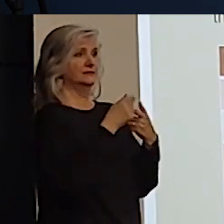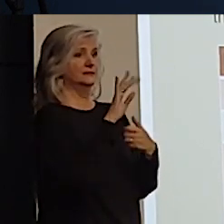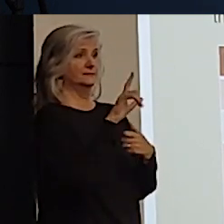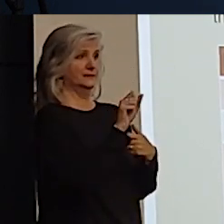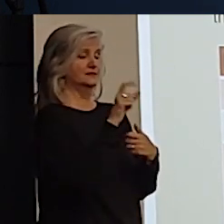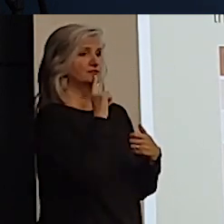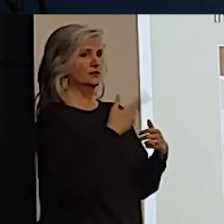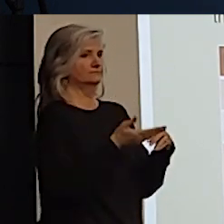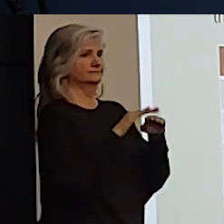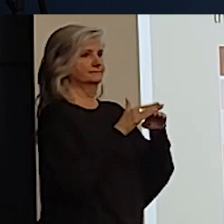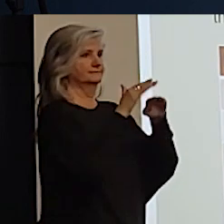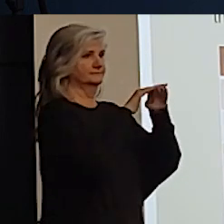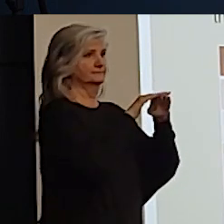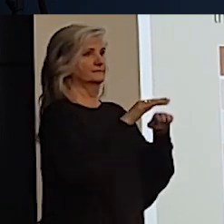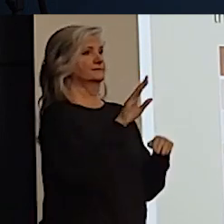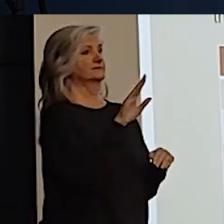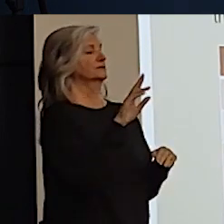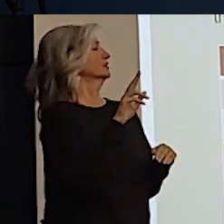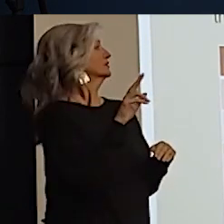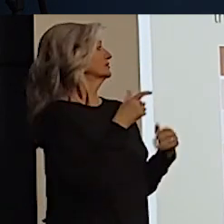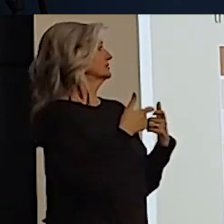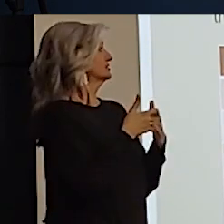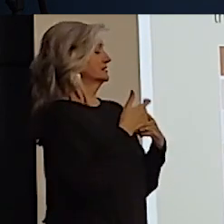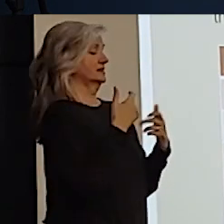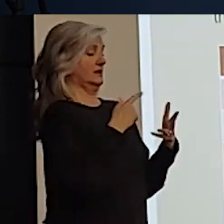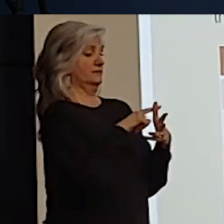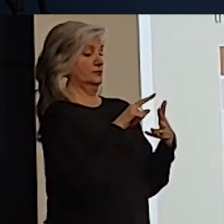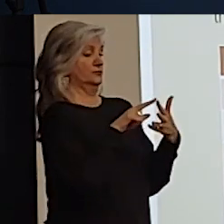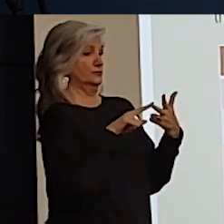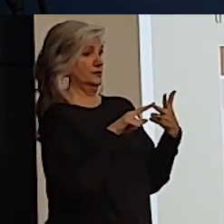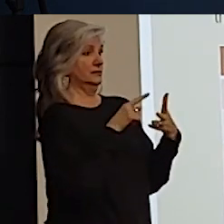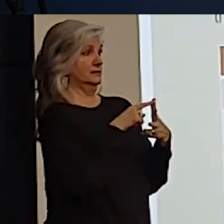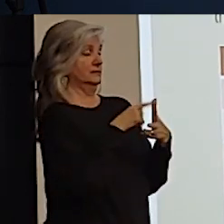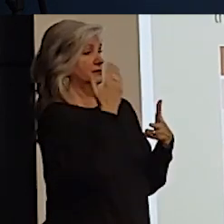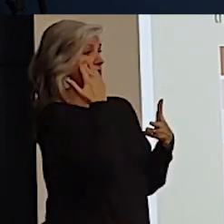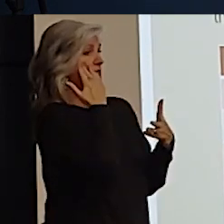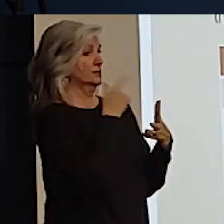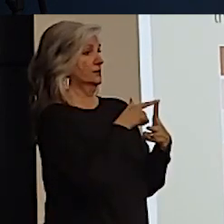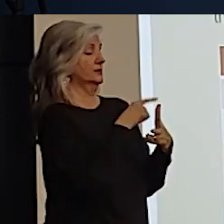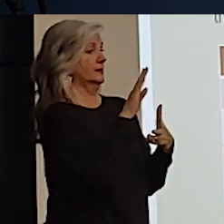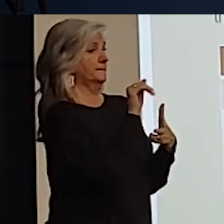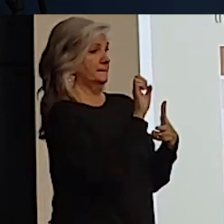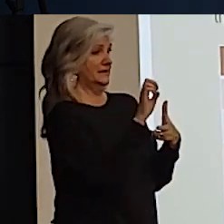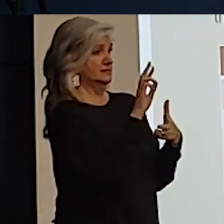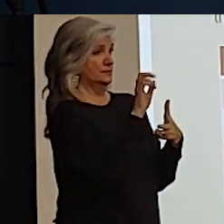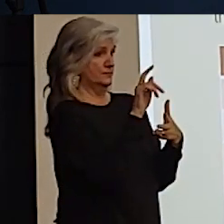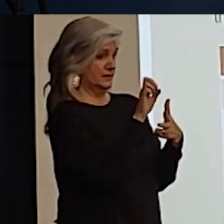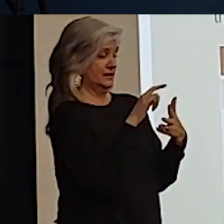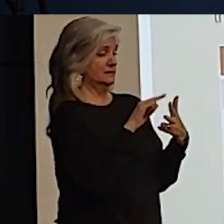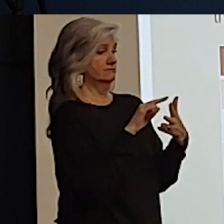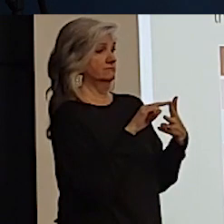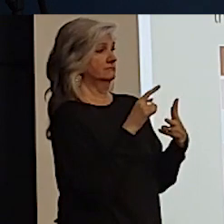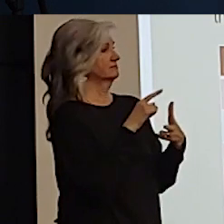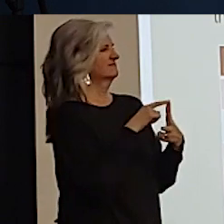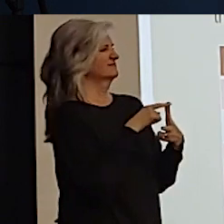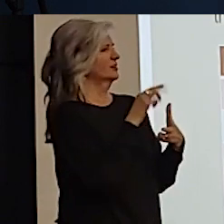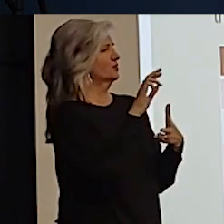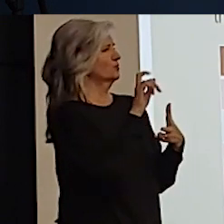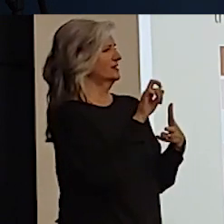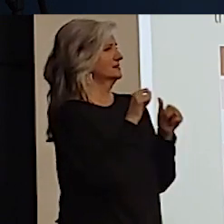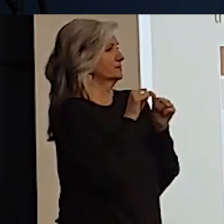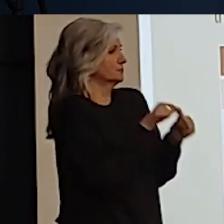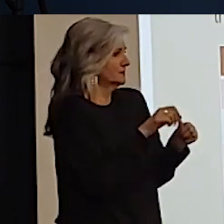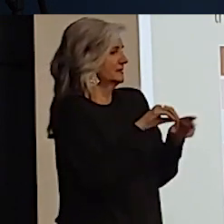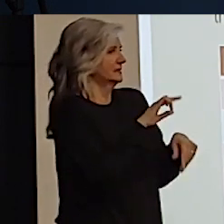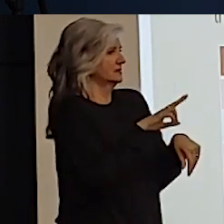raised. Utilities bills primarily have three components. They have what's known as your base rates, or the rates that are generally permanent